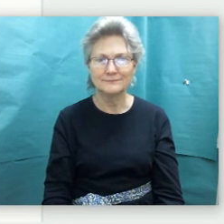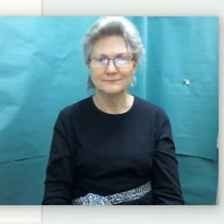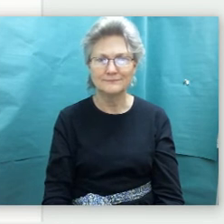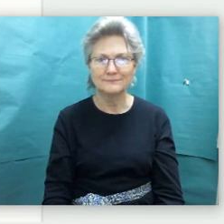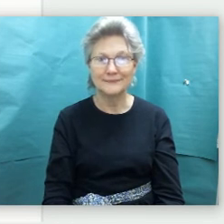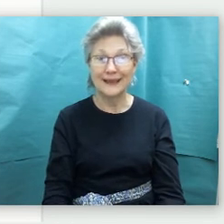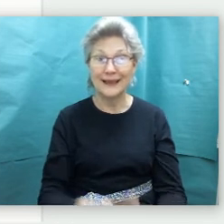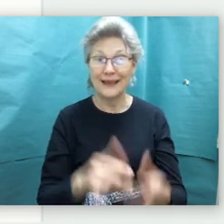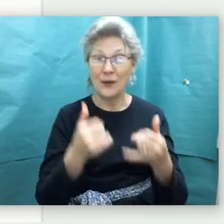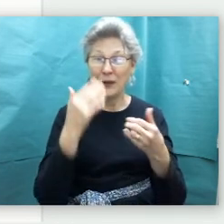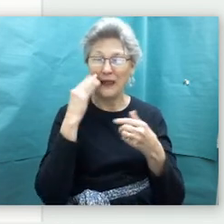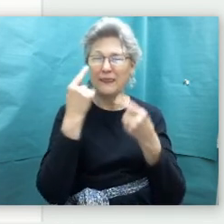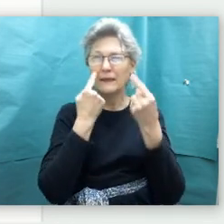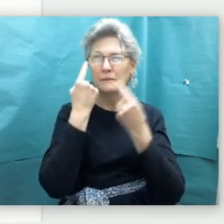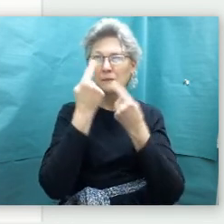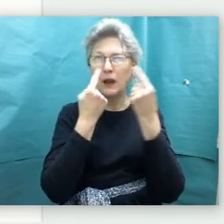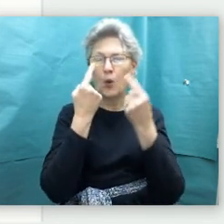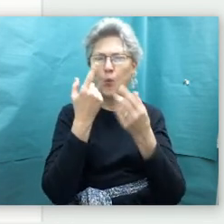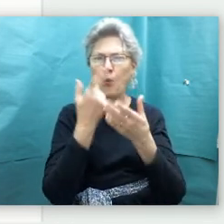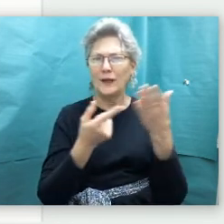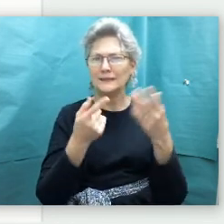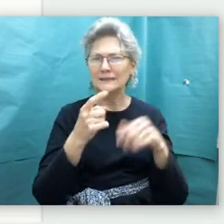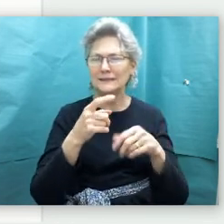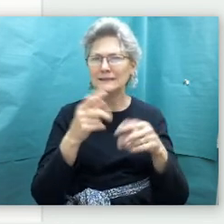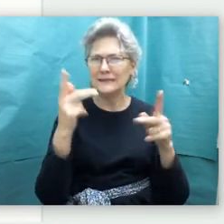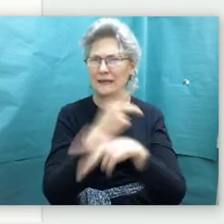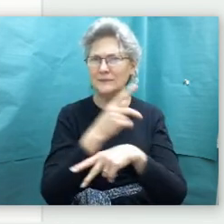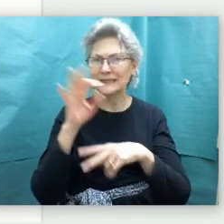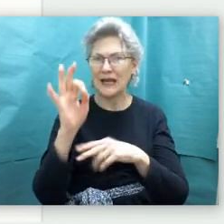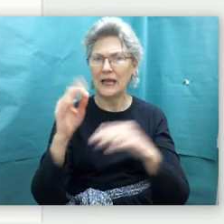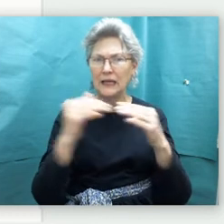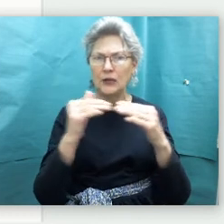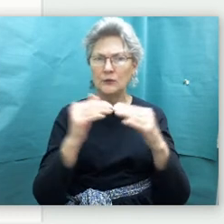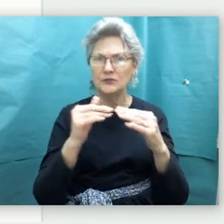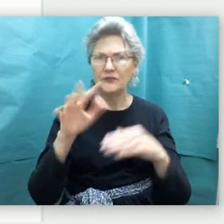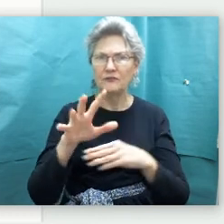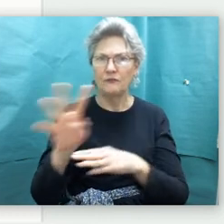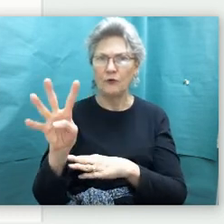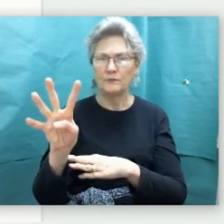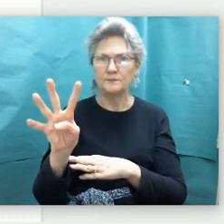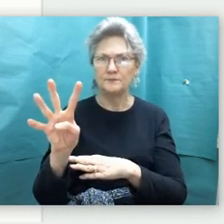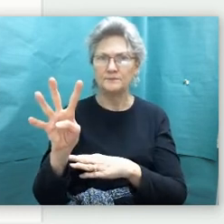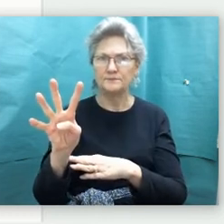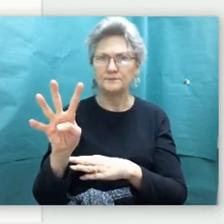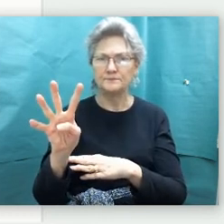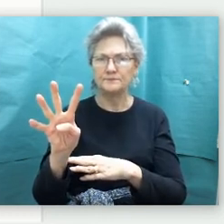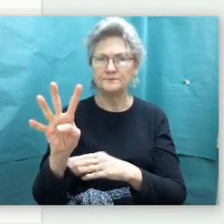So now we need to think about what times 9 equals 54.